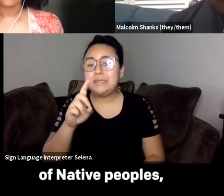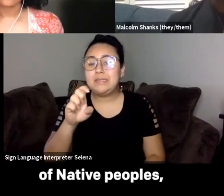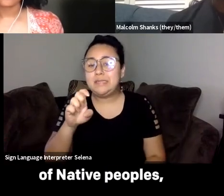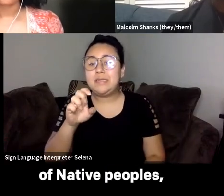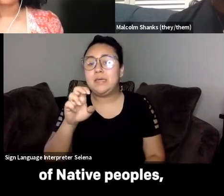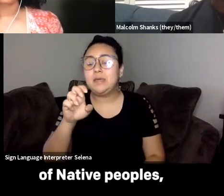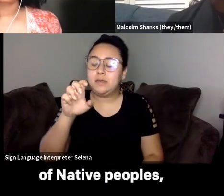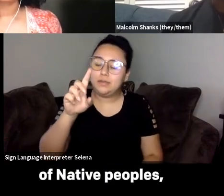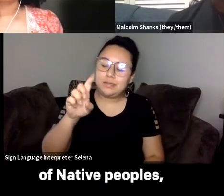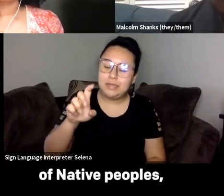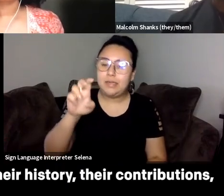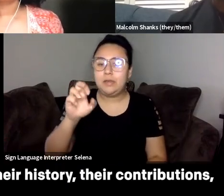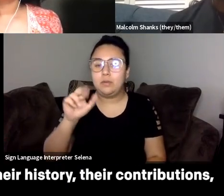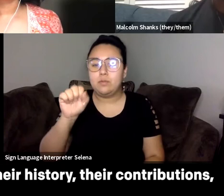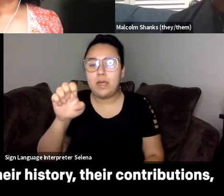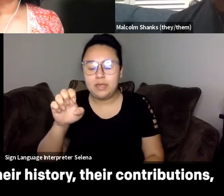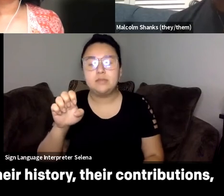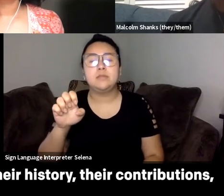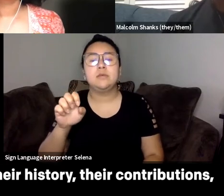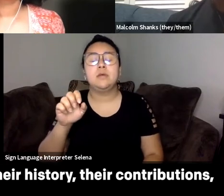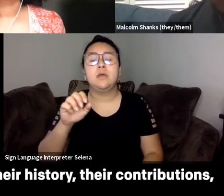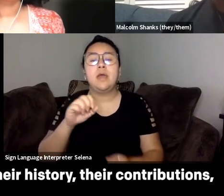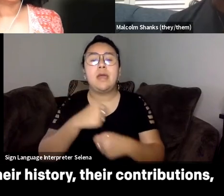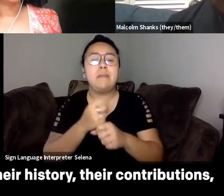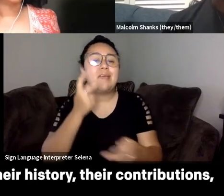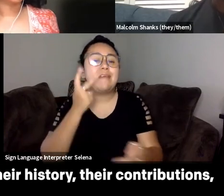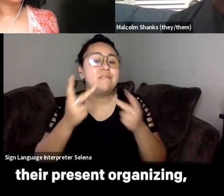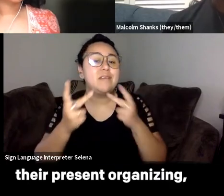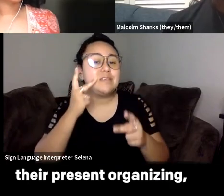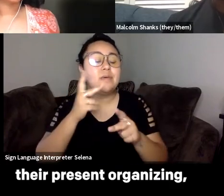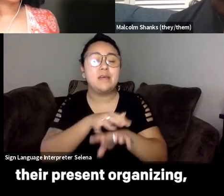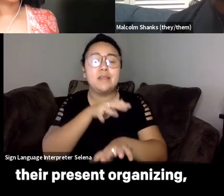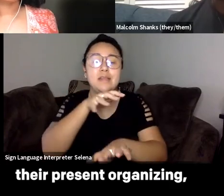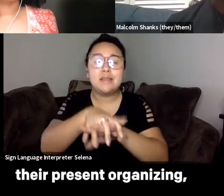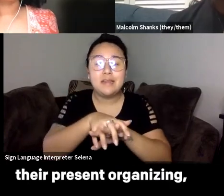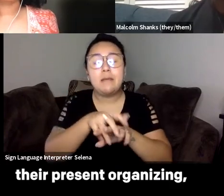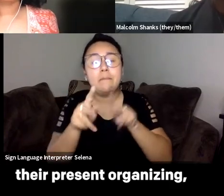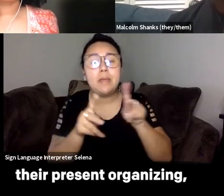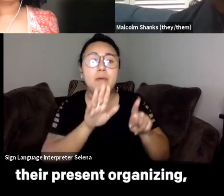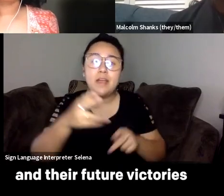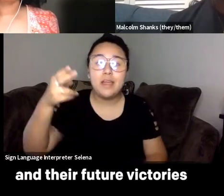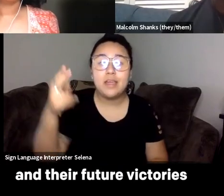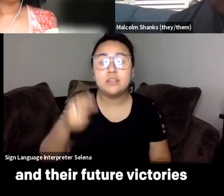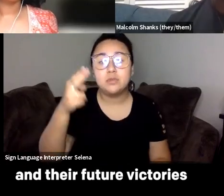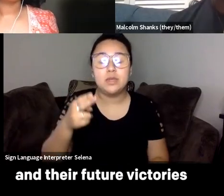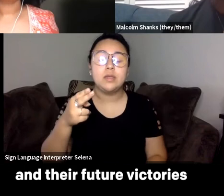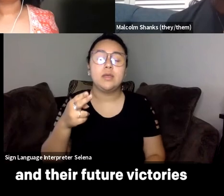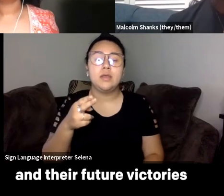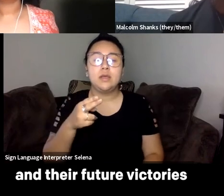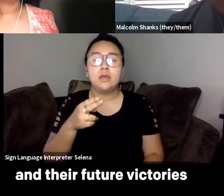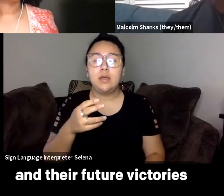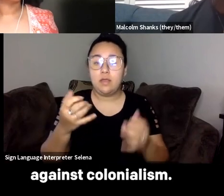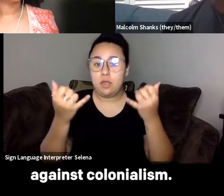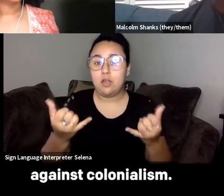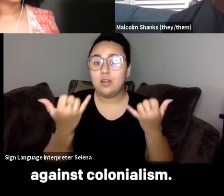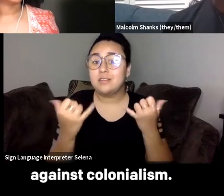re-visibilize the realities of Native peoples, their history, their contributions, their present organizing,